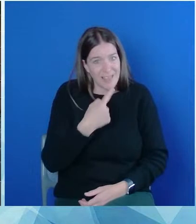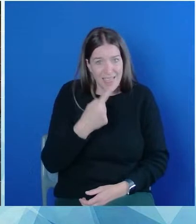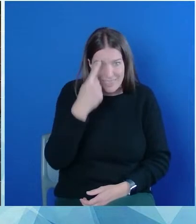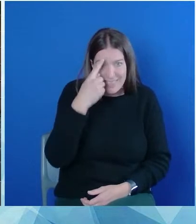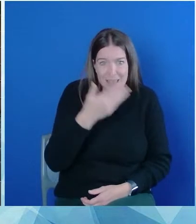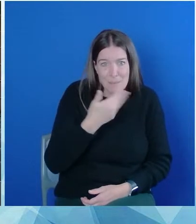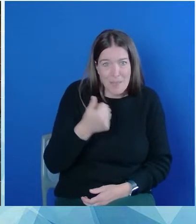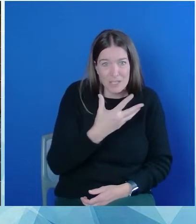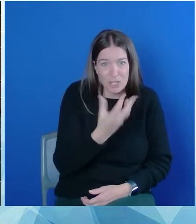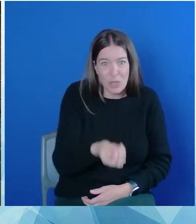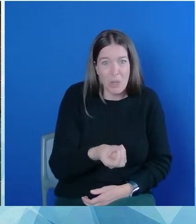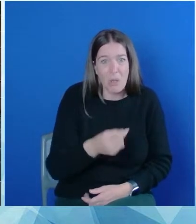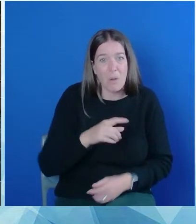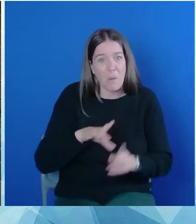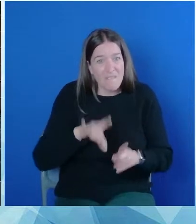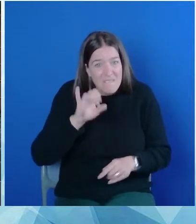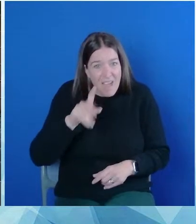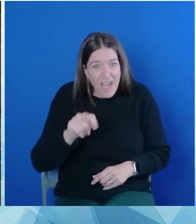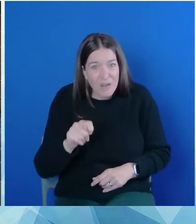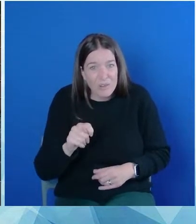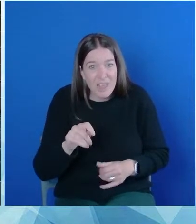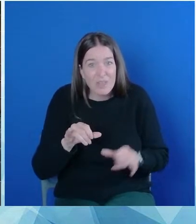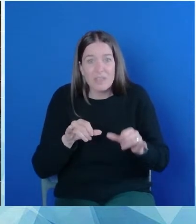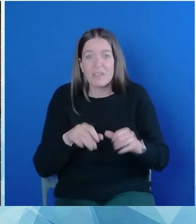But it might be better for him.